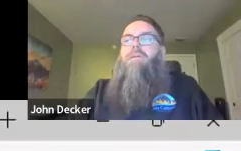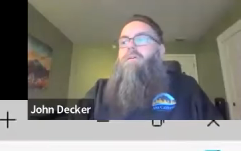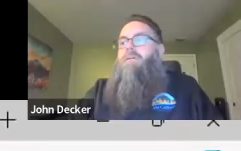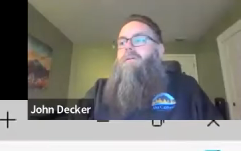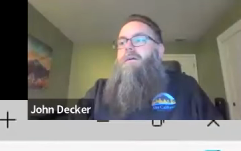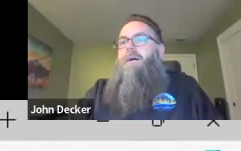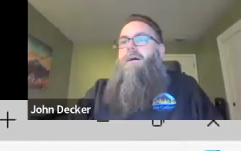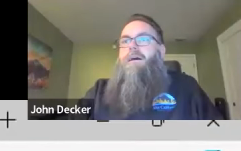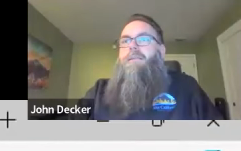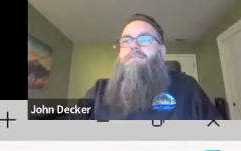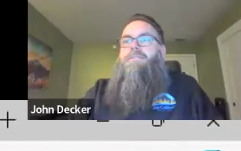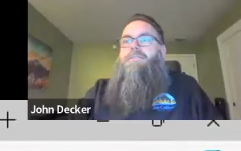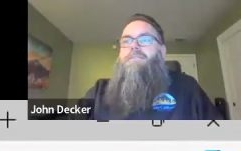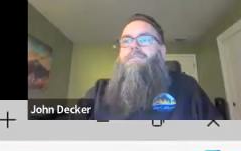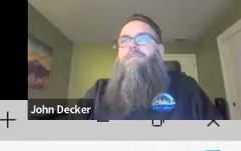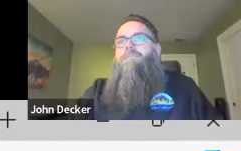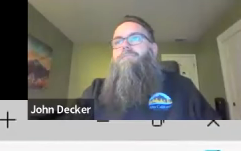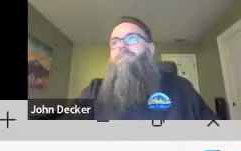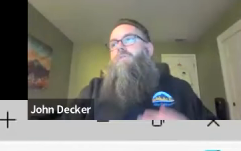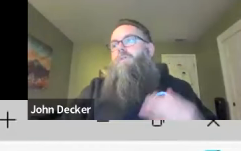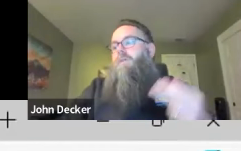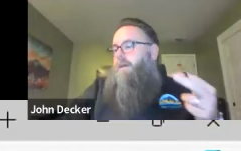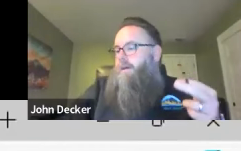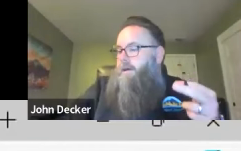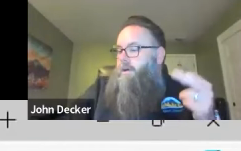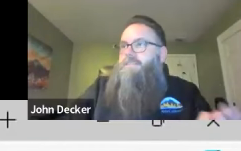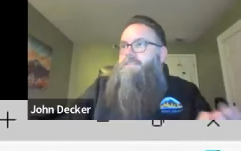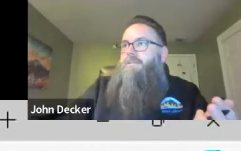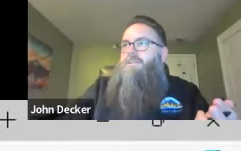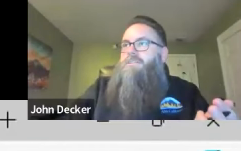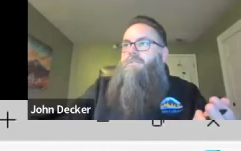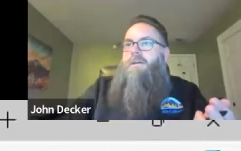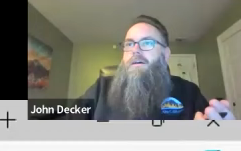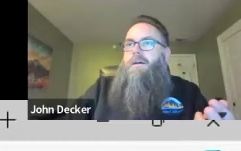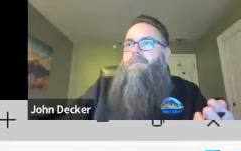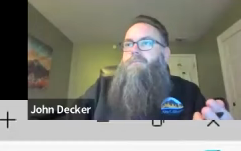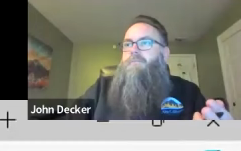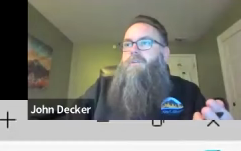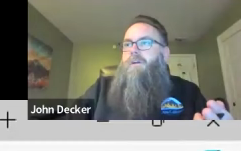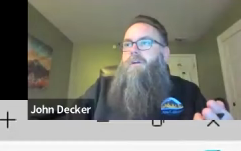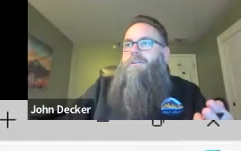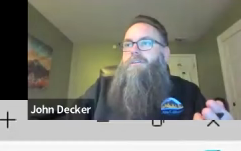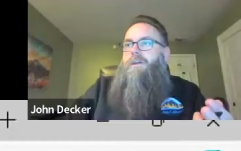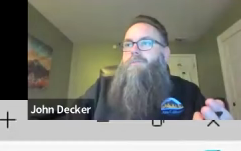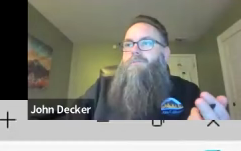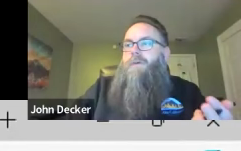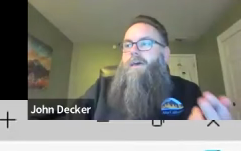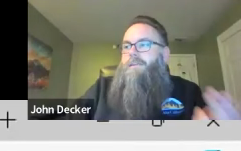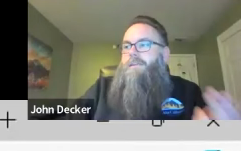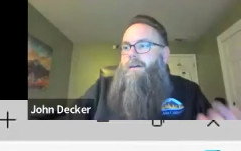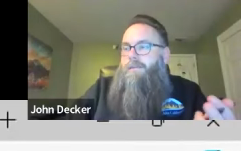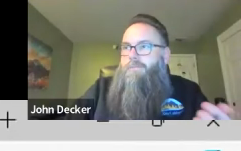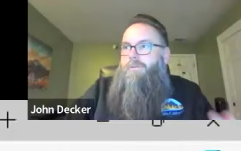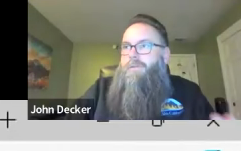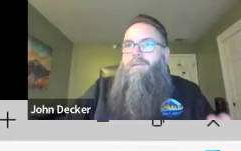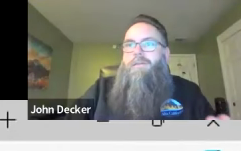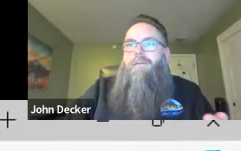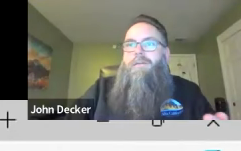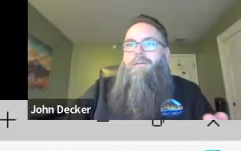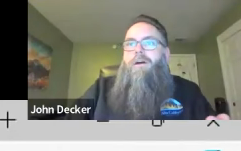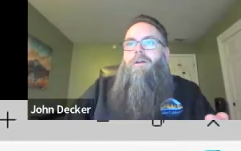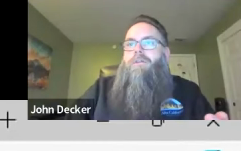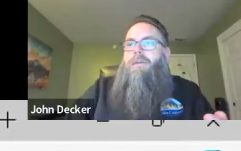services. Let's see here. For Alta's calendar, I just wanted to, we don't have Carly here, and I would feel bad not